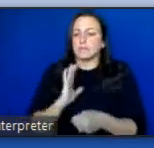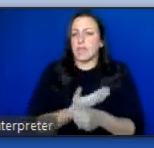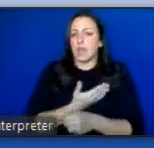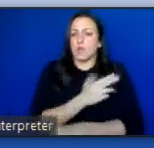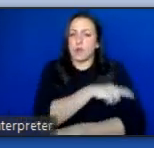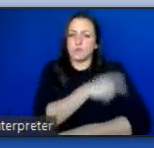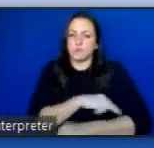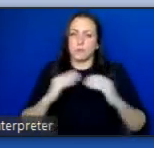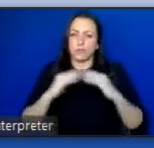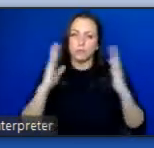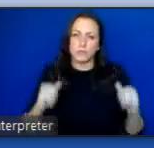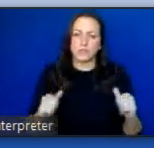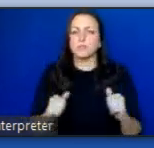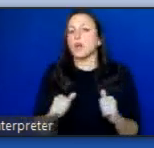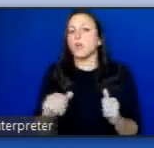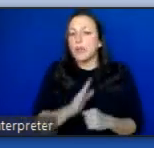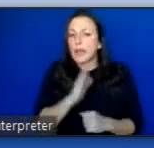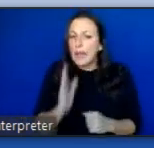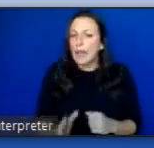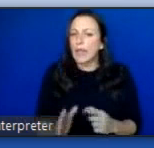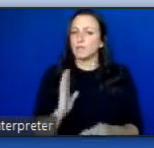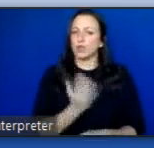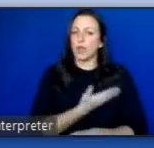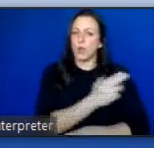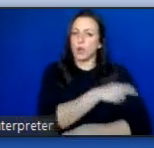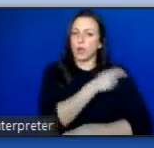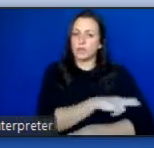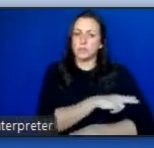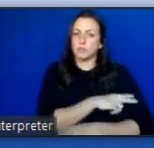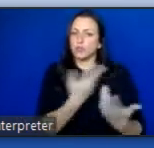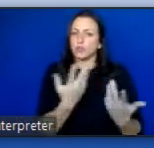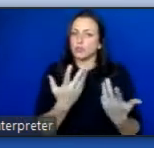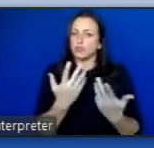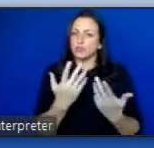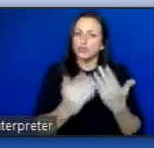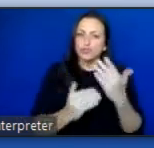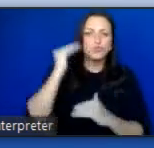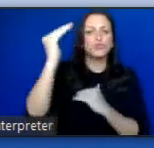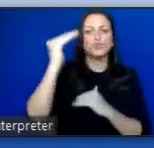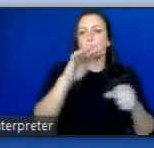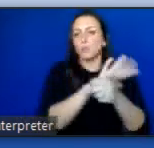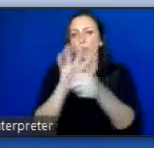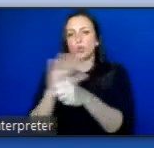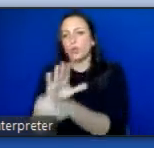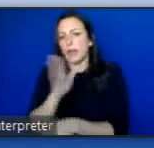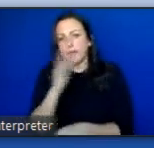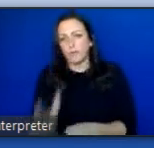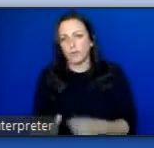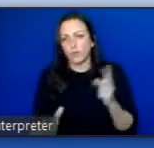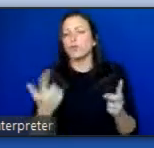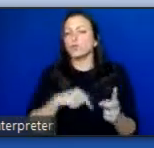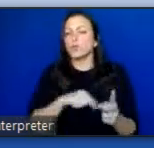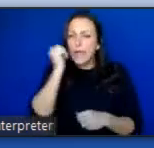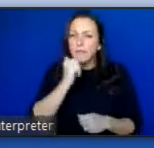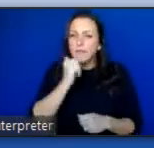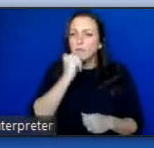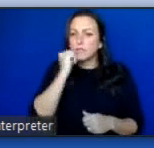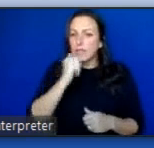never did overwhelm our healthcare systems. We monitored daily patient transports,